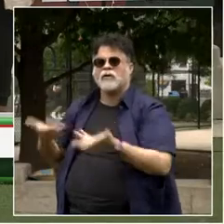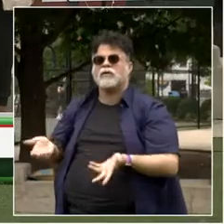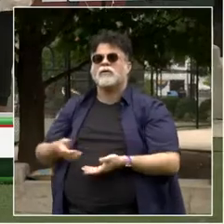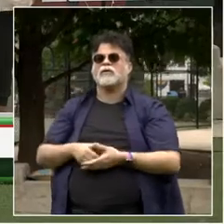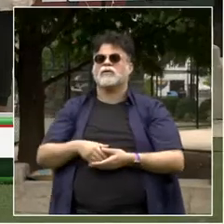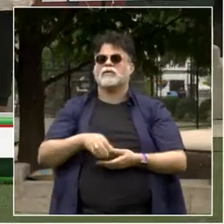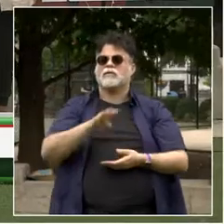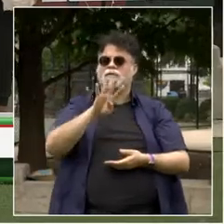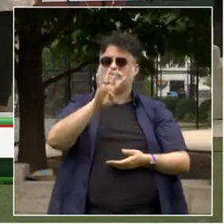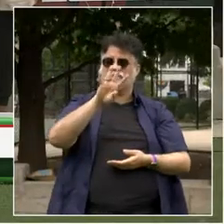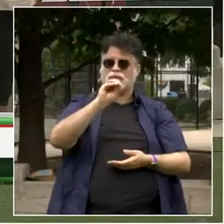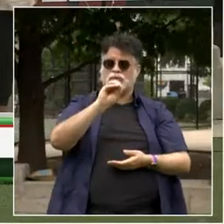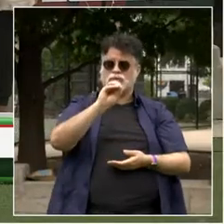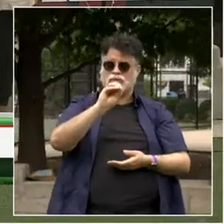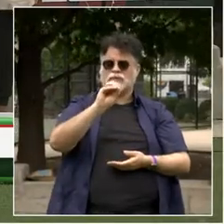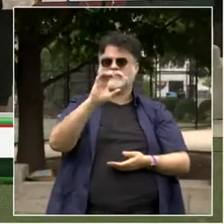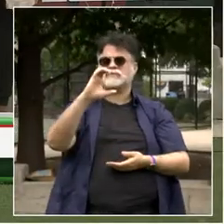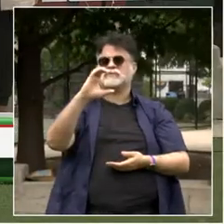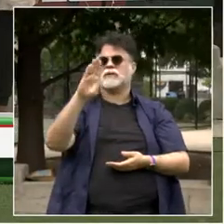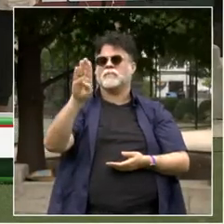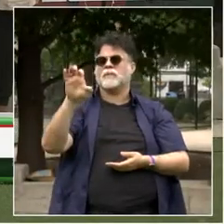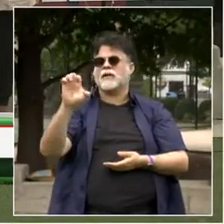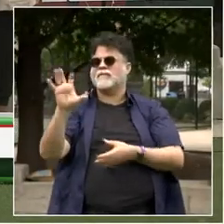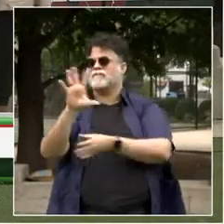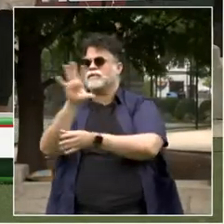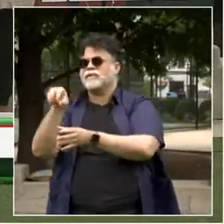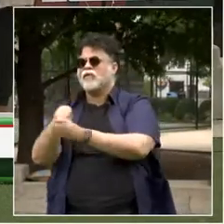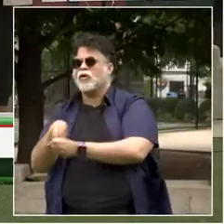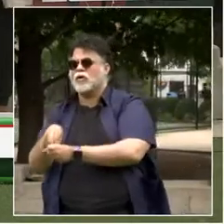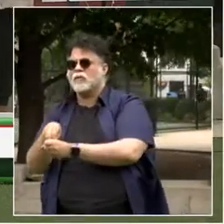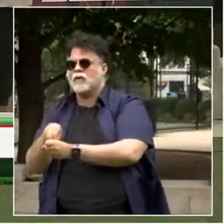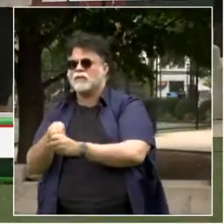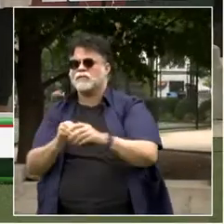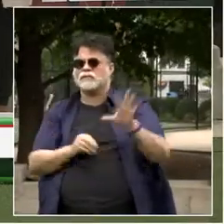50 district residents will be put to work right here on this spot.